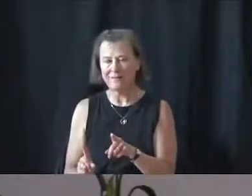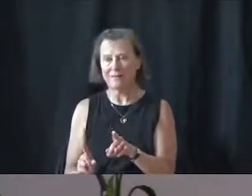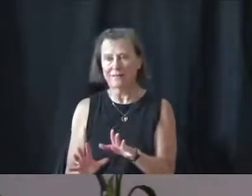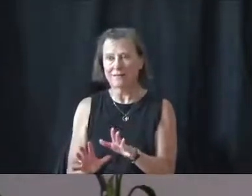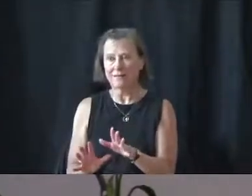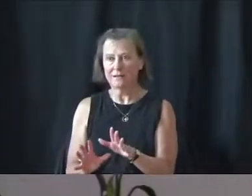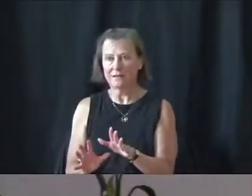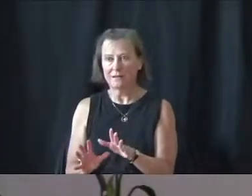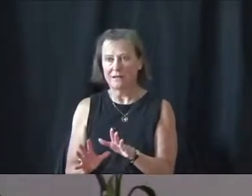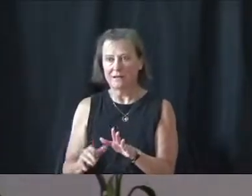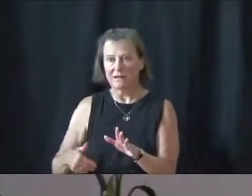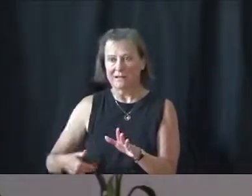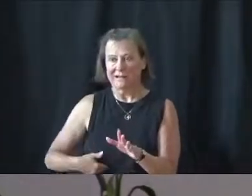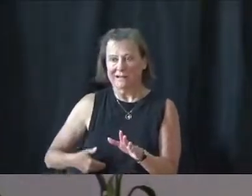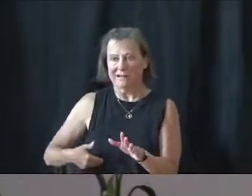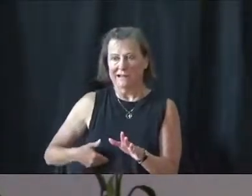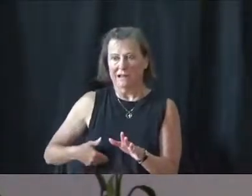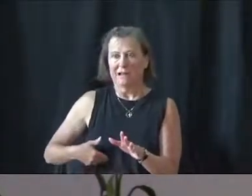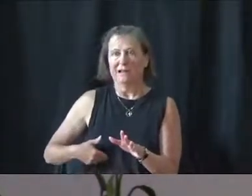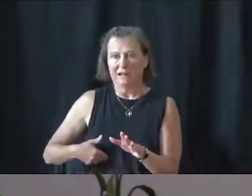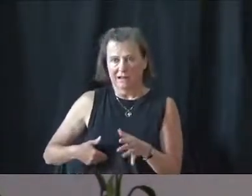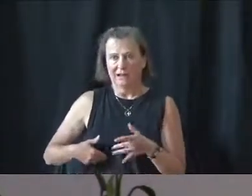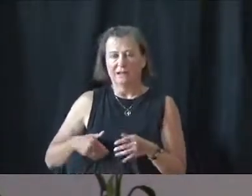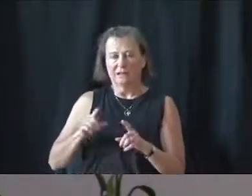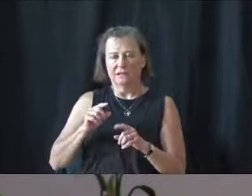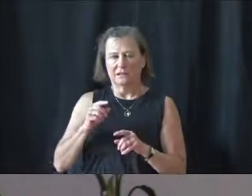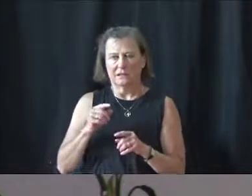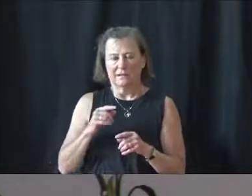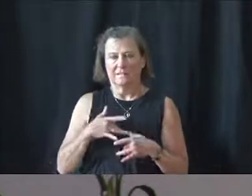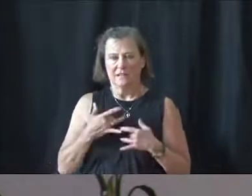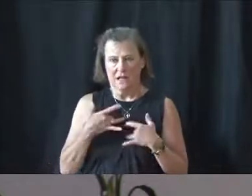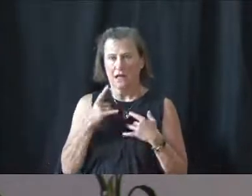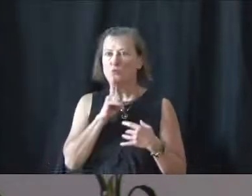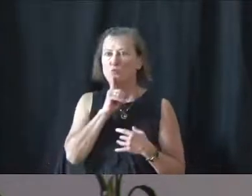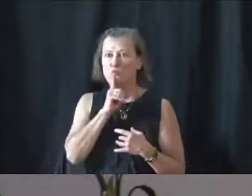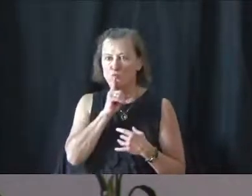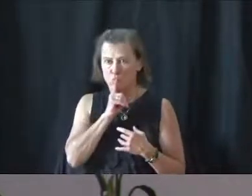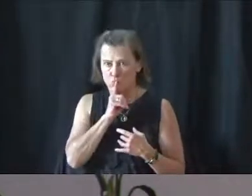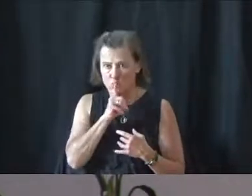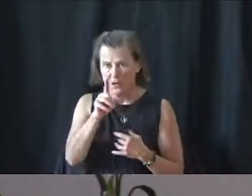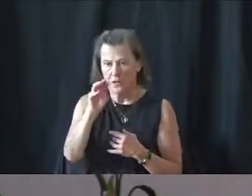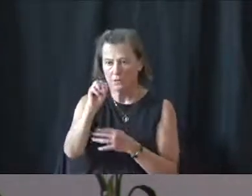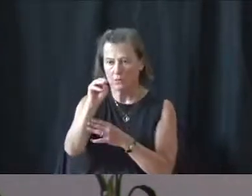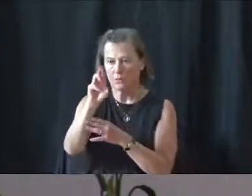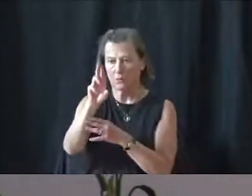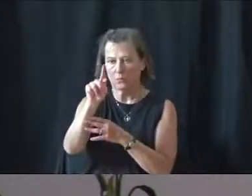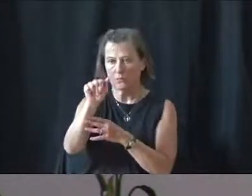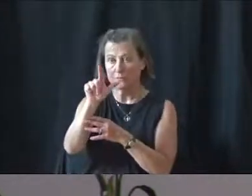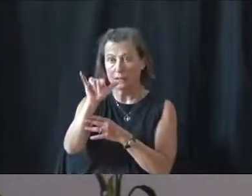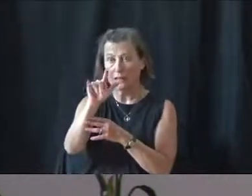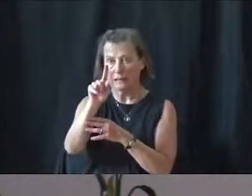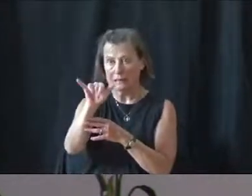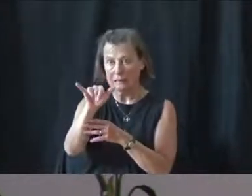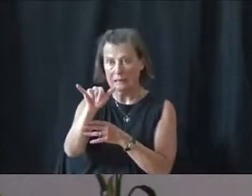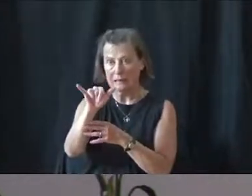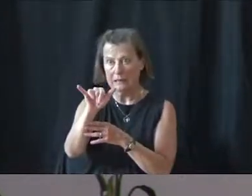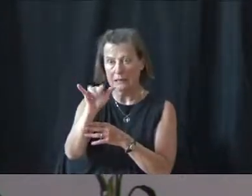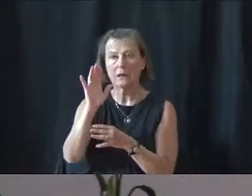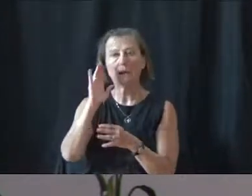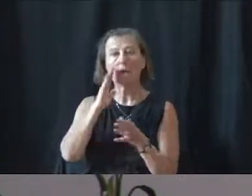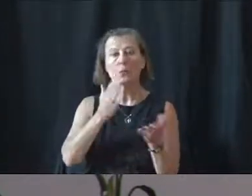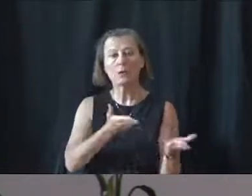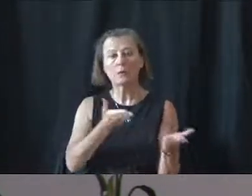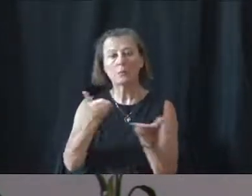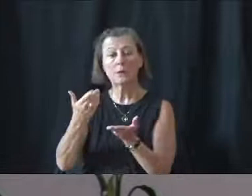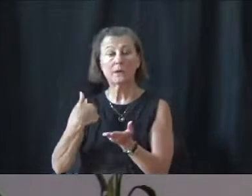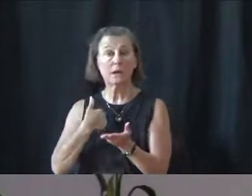real gut-knowing sense of mortality often, though not always, takes us to a new dimension of